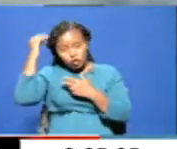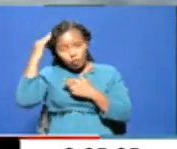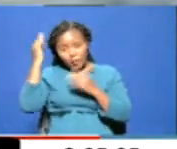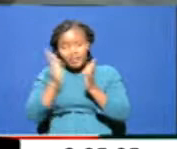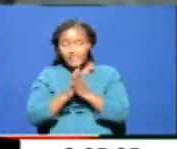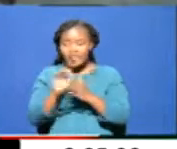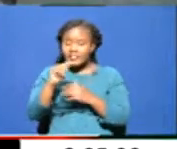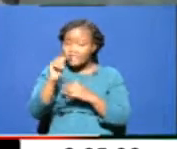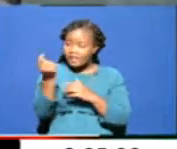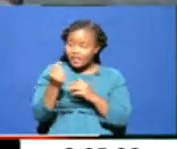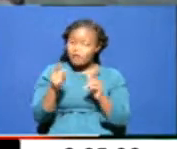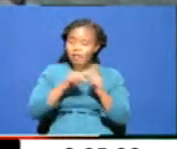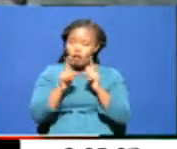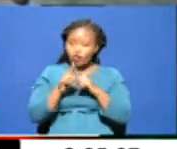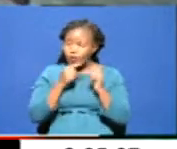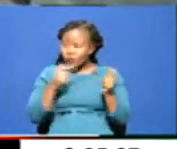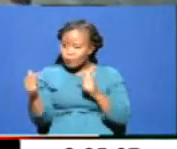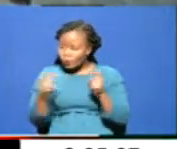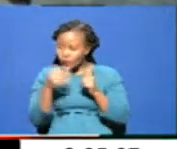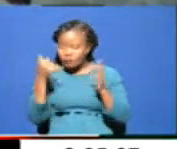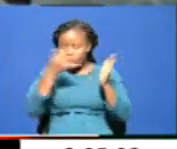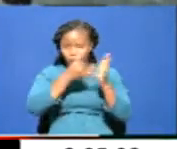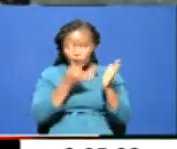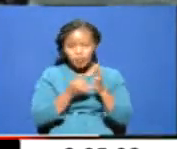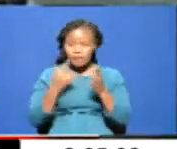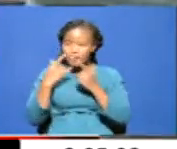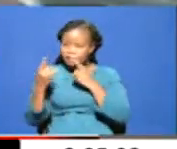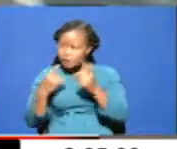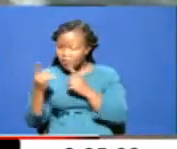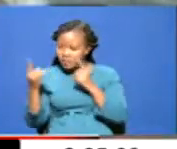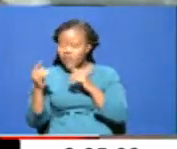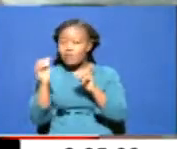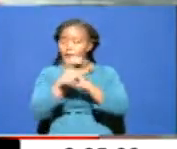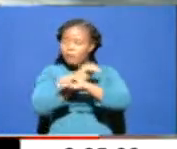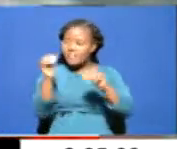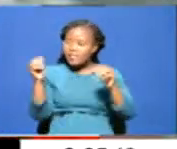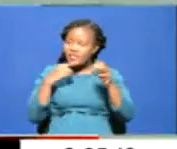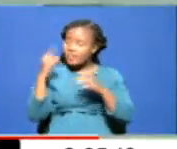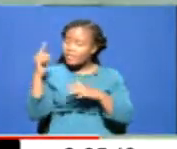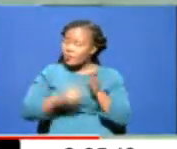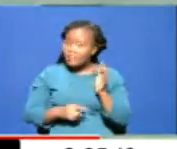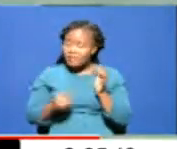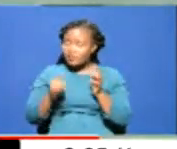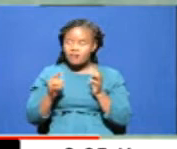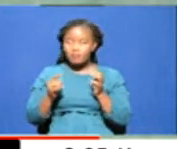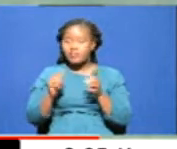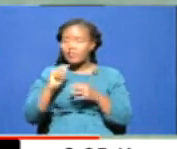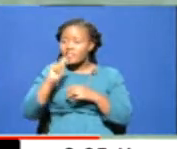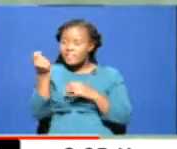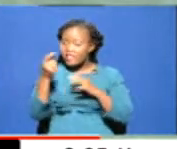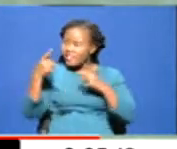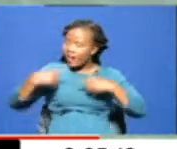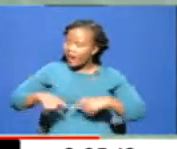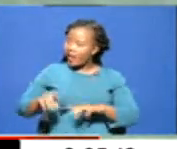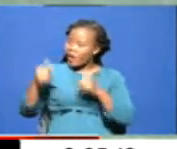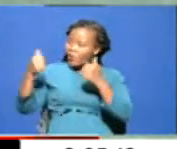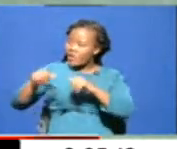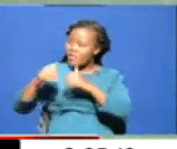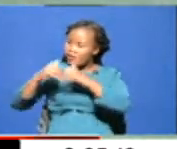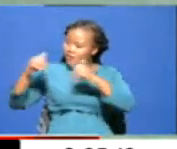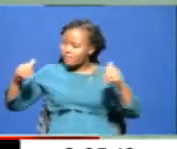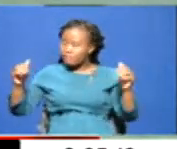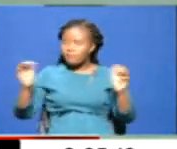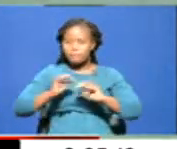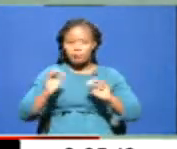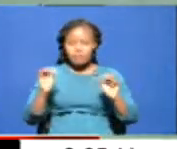likely feature in the speech, with President Kenyatta insisting that Kenya would not cede an inch to its neighbor. Kenya's place in the community of nations